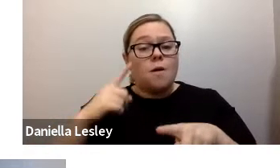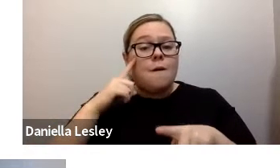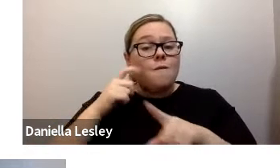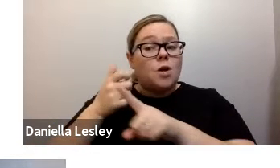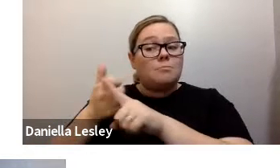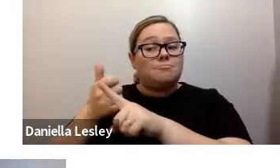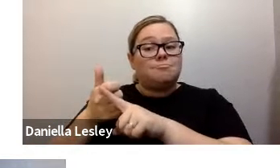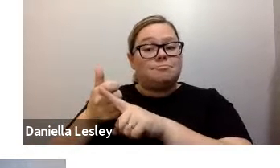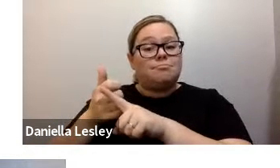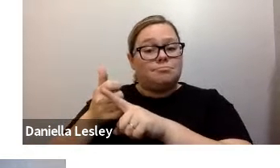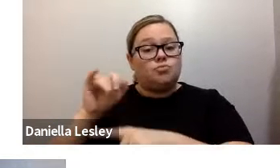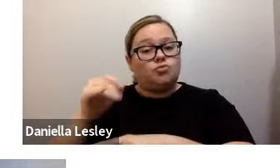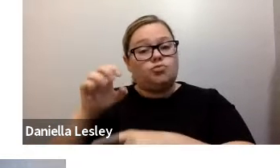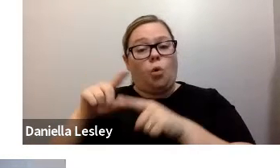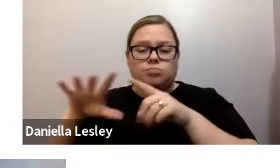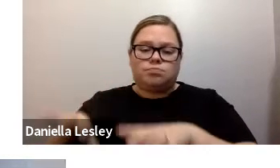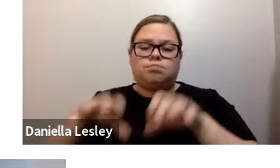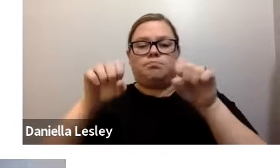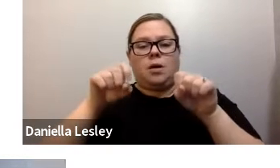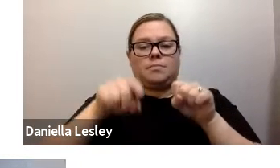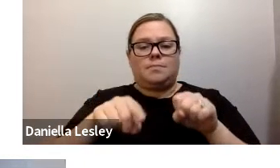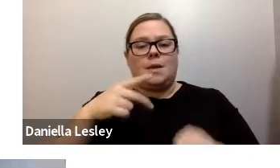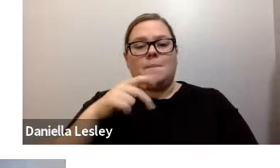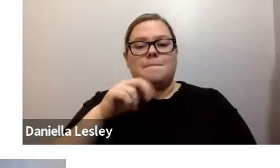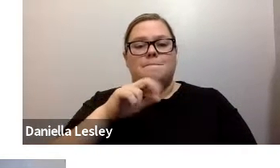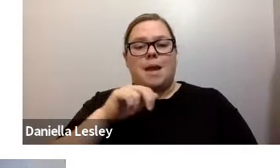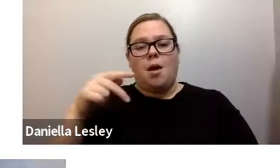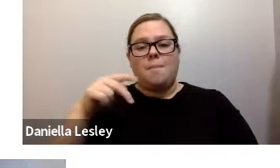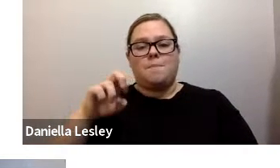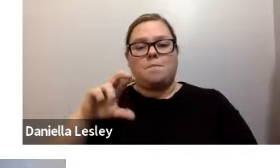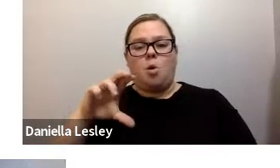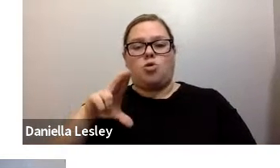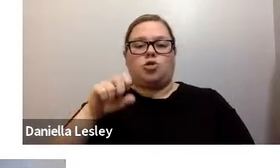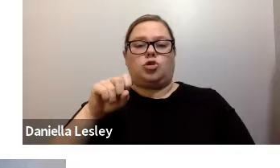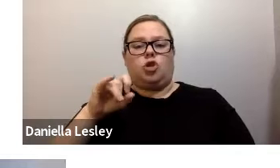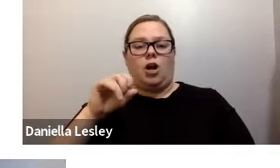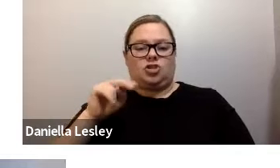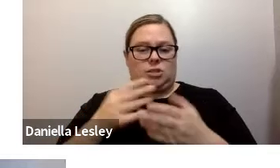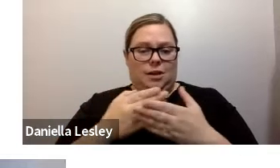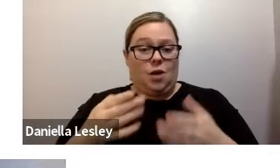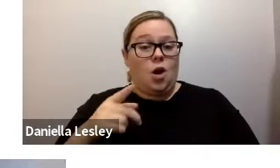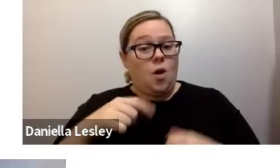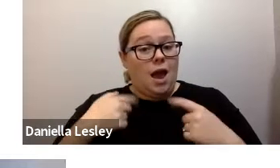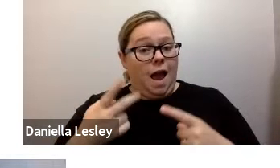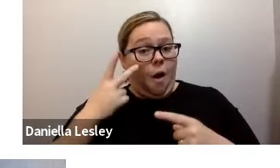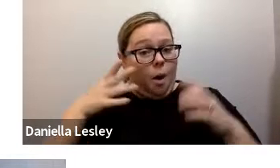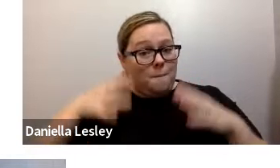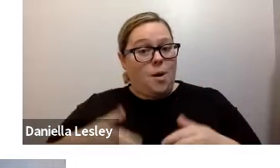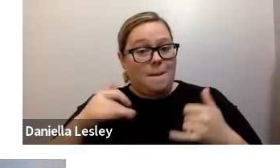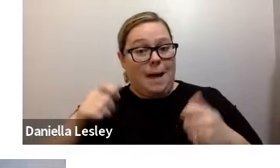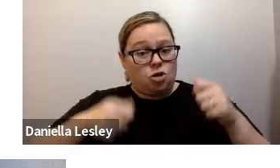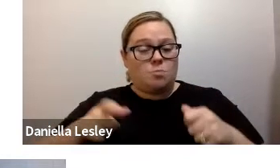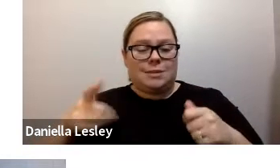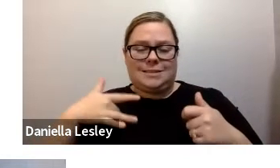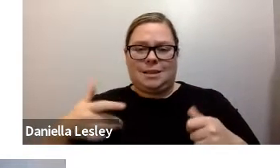to take on this parapercussion device. And essentially the idea was that if you ever watch a drummer play the drums, they typically